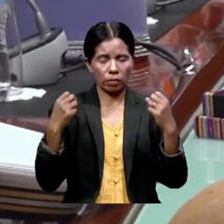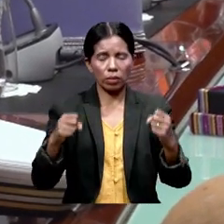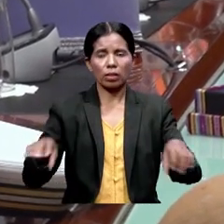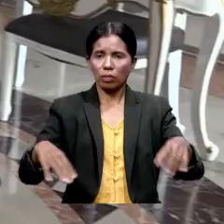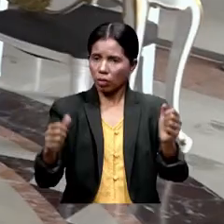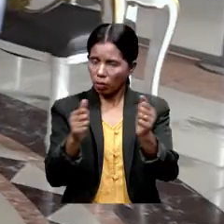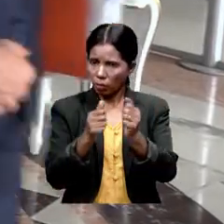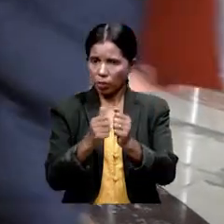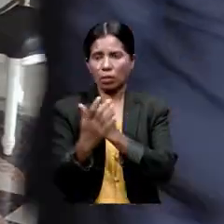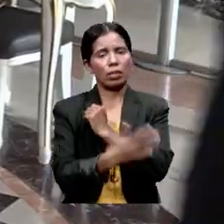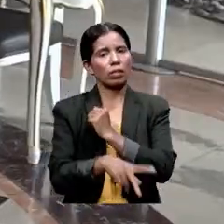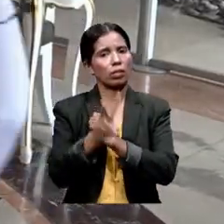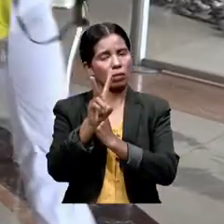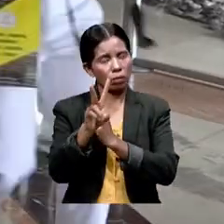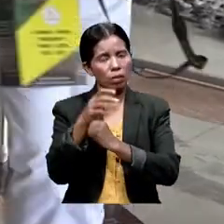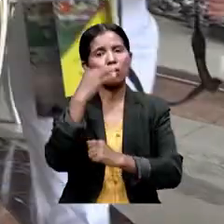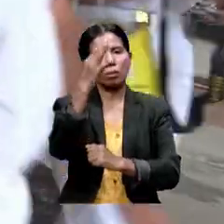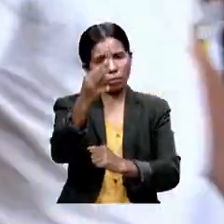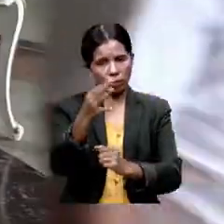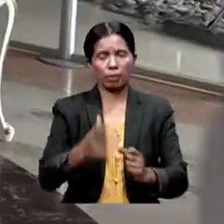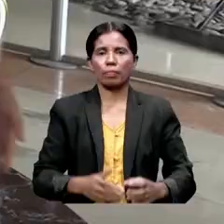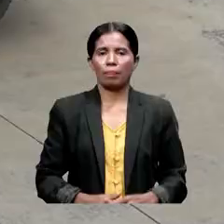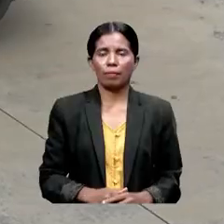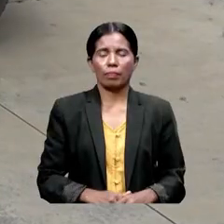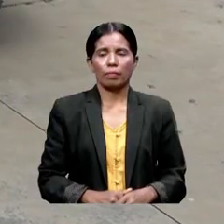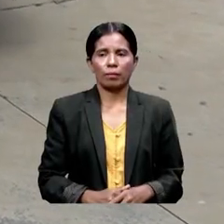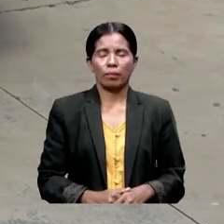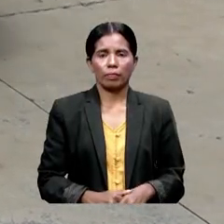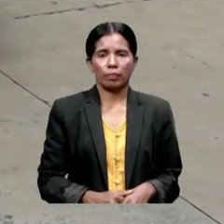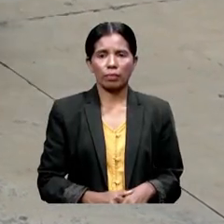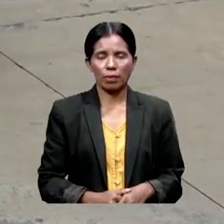entre Rairuane e a futuro. Luciana Amaral, Aderte Menes, GMN.